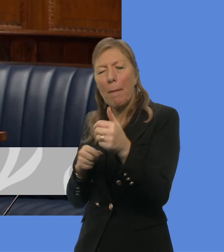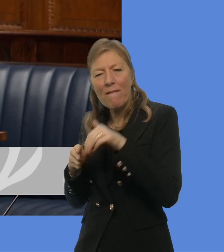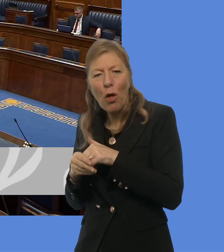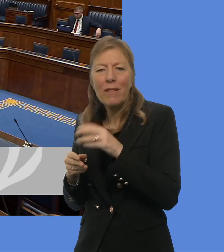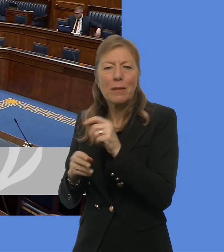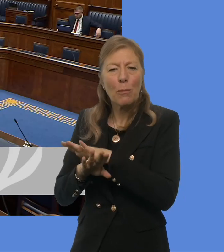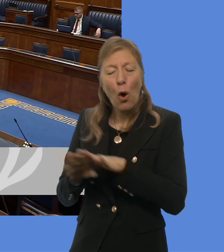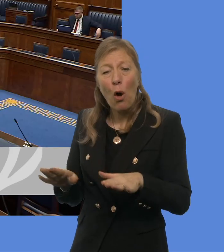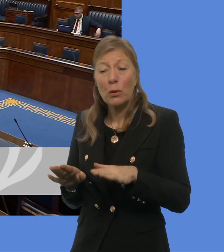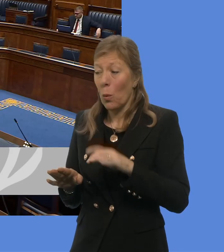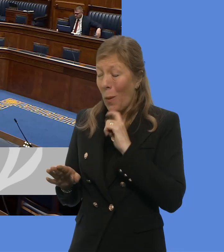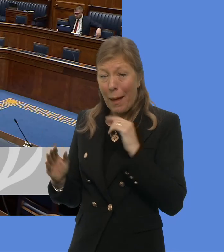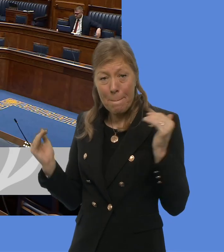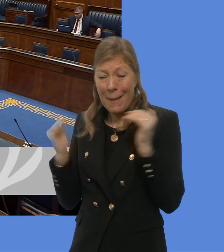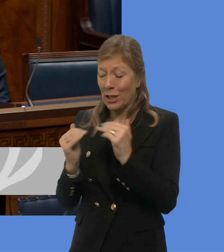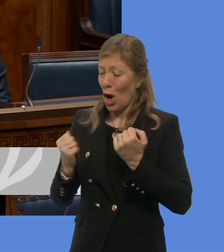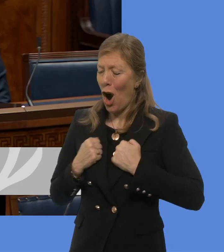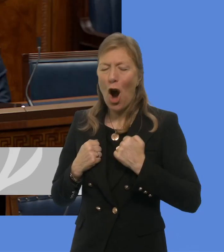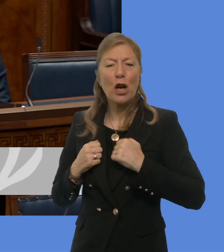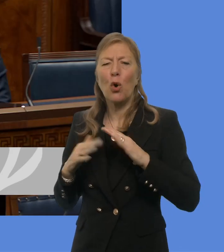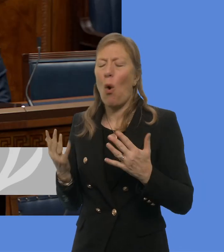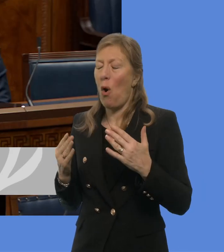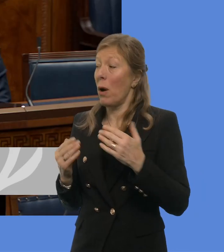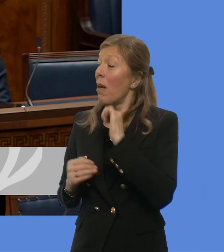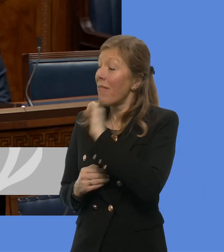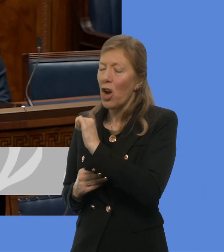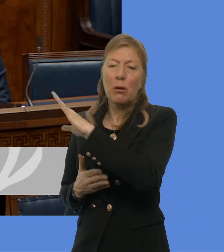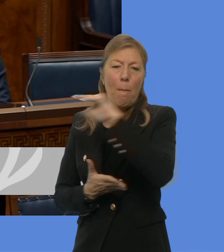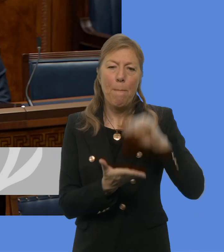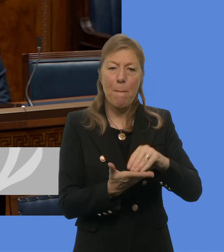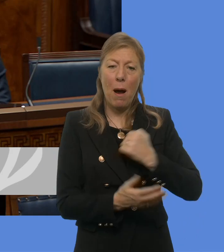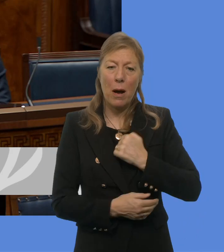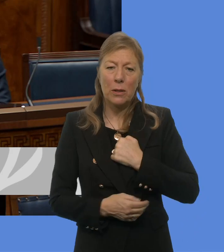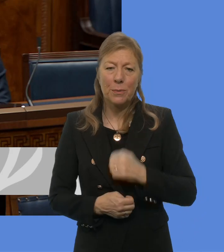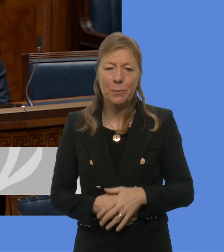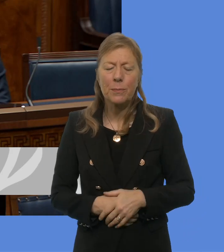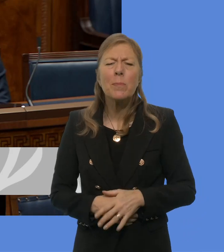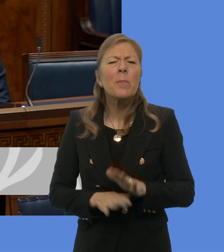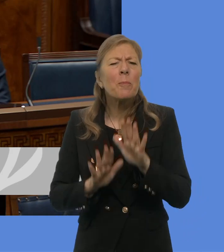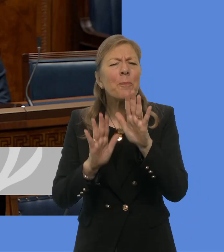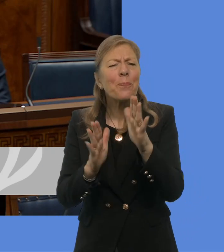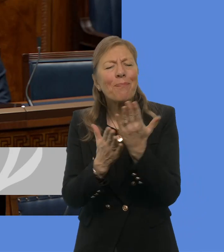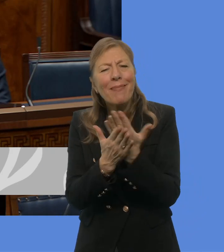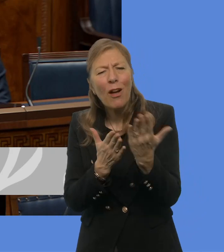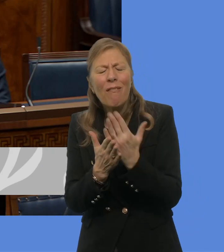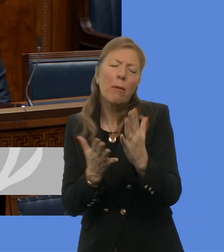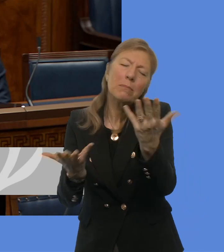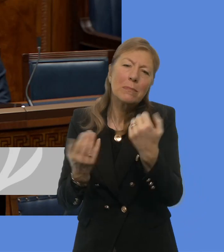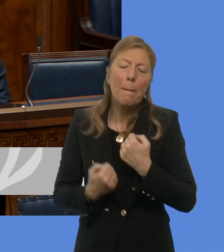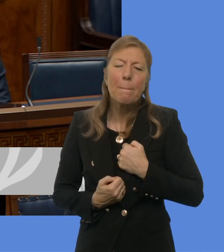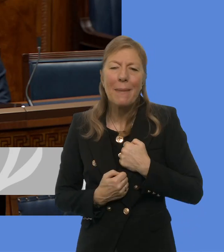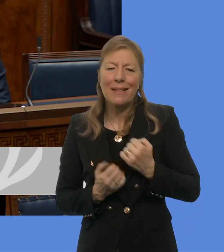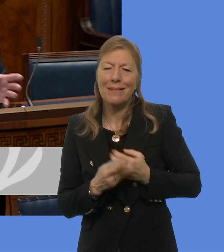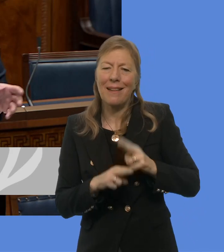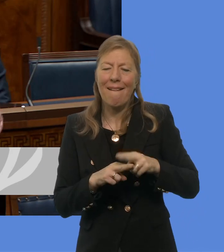basically. Yes, I maybe should have made clear by now that my officials aren't just liaising with the Department of Communities here in Northern